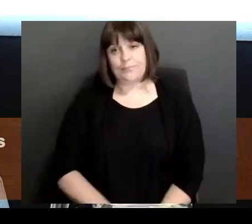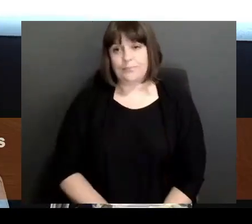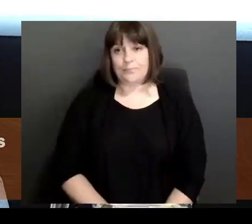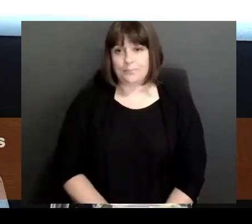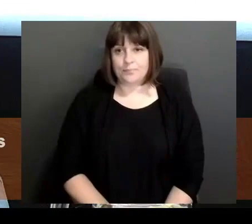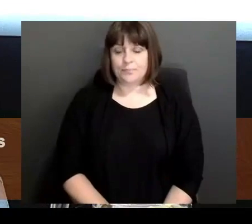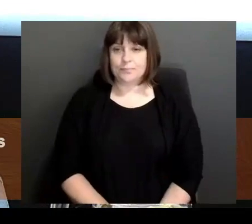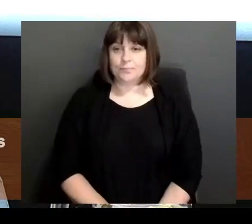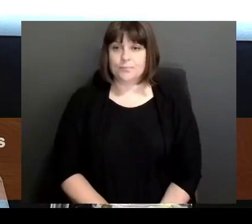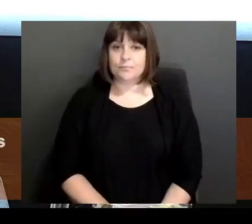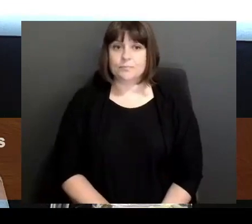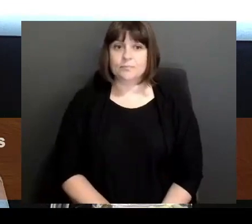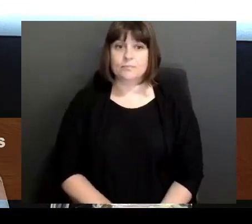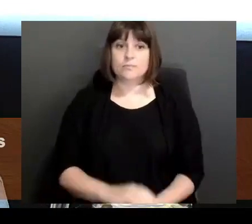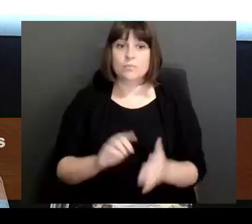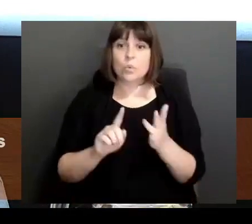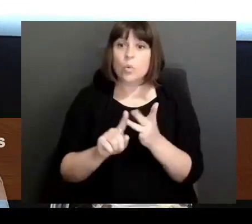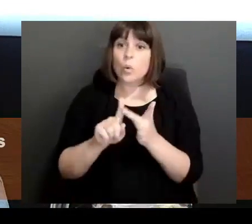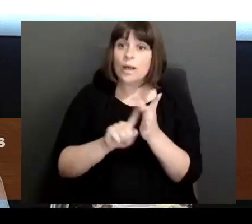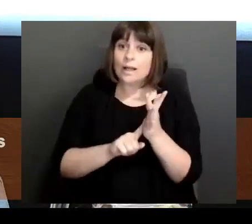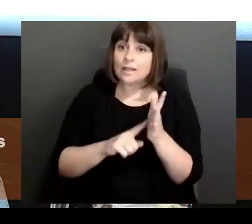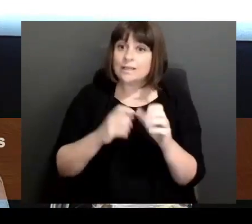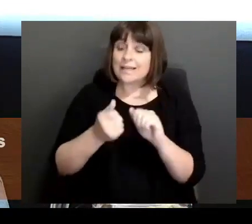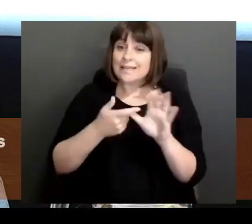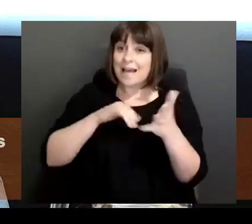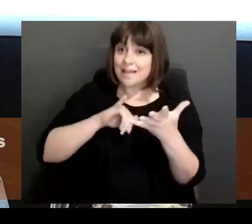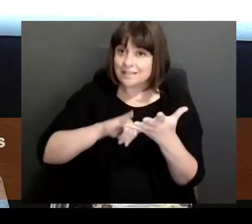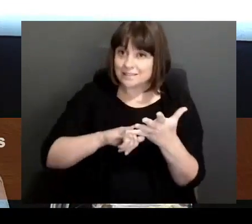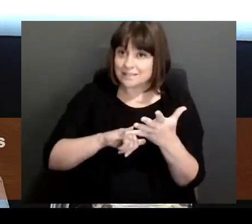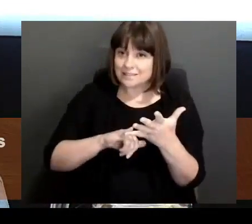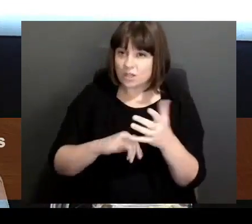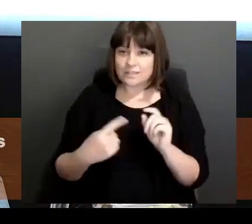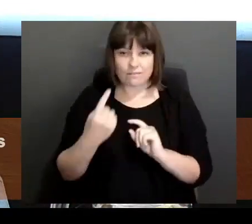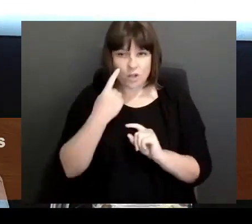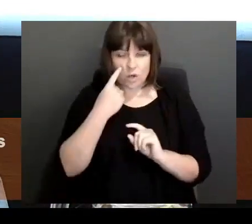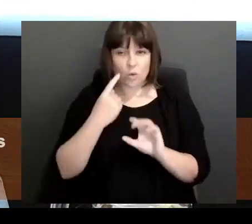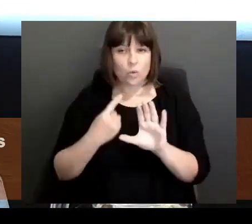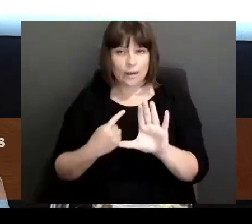And oil and gas, let me just find that.